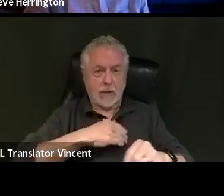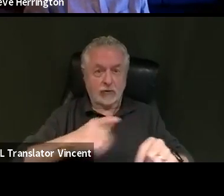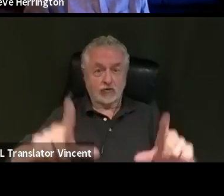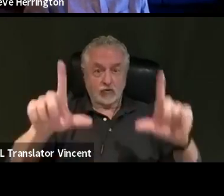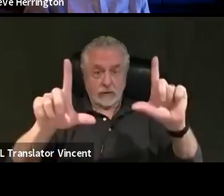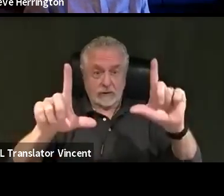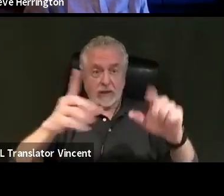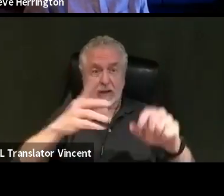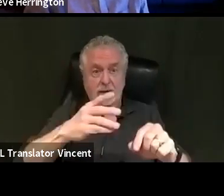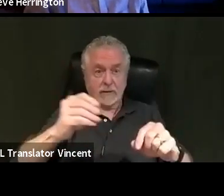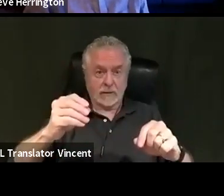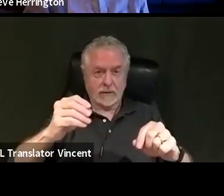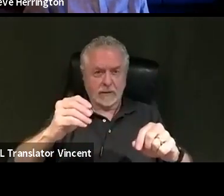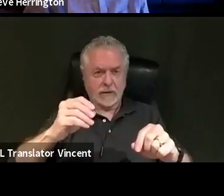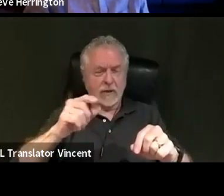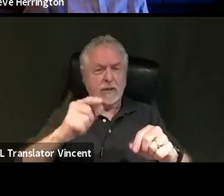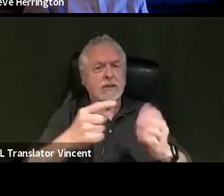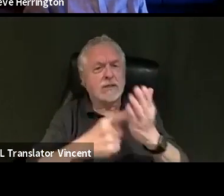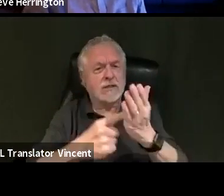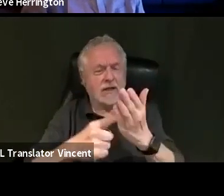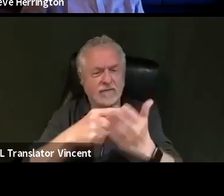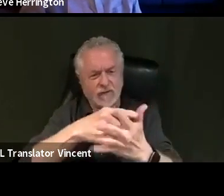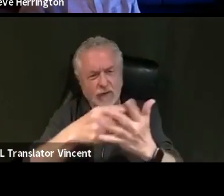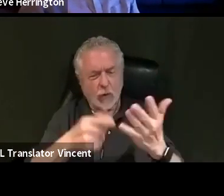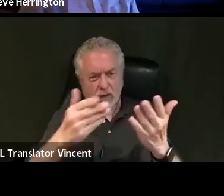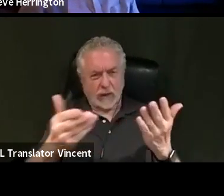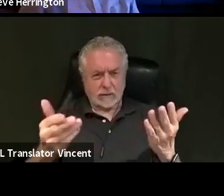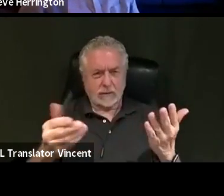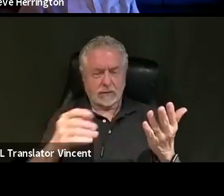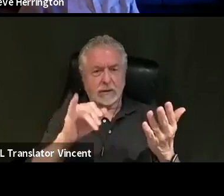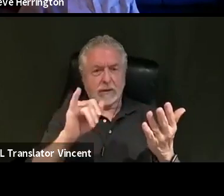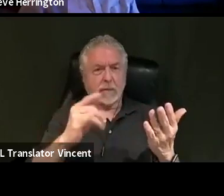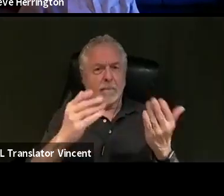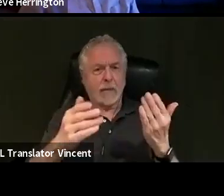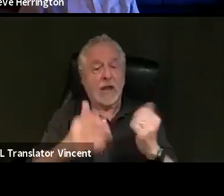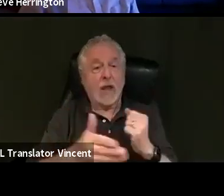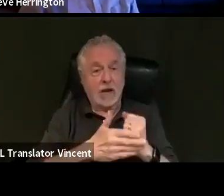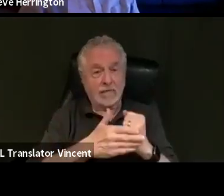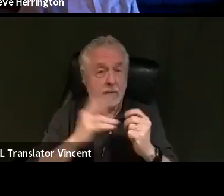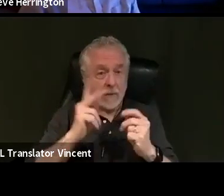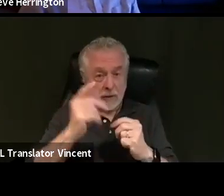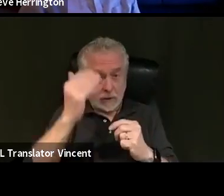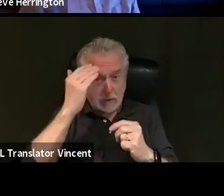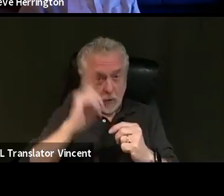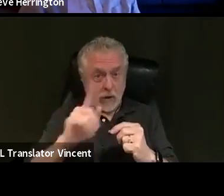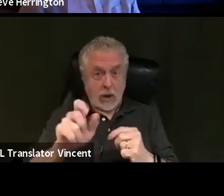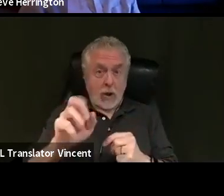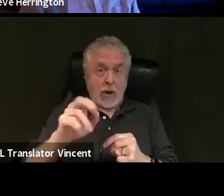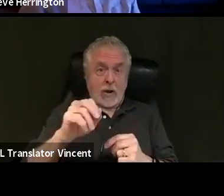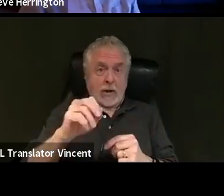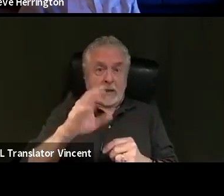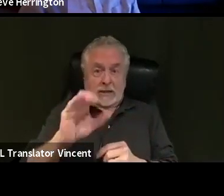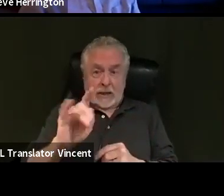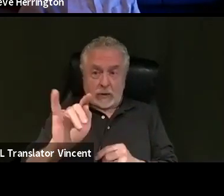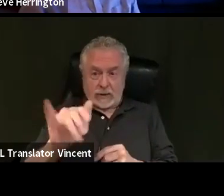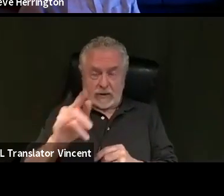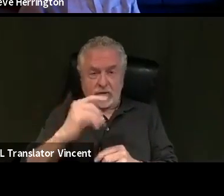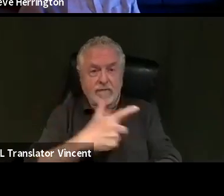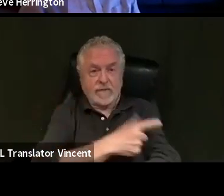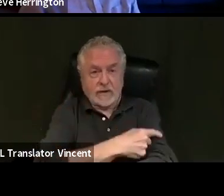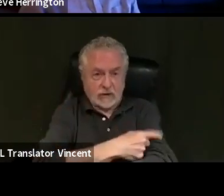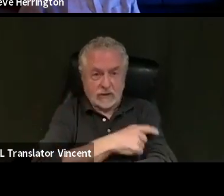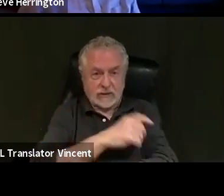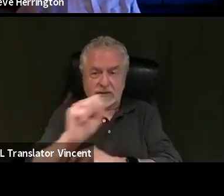screen and just discuss a few things. It might be helpful for people to know where we are in the county in terms of our